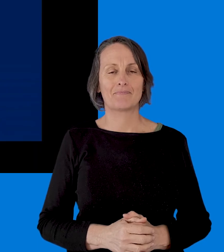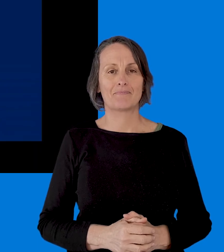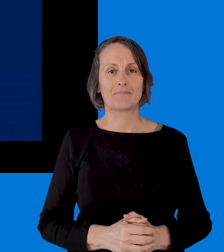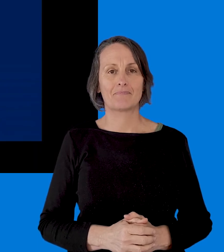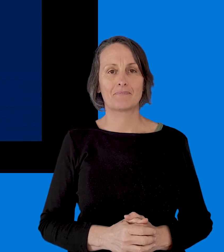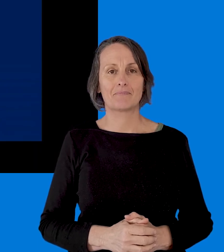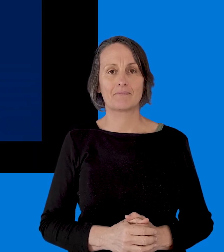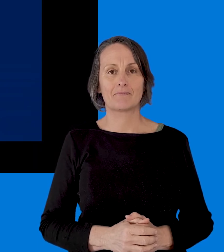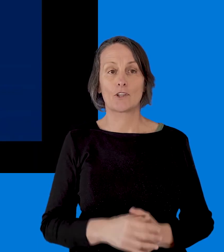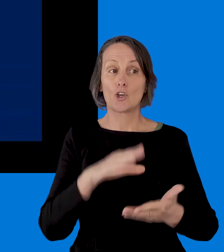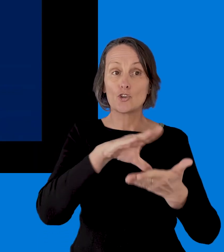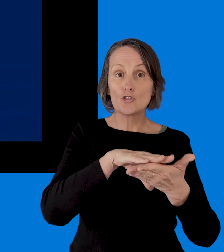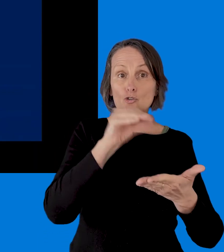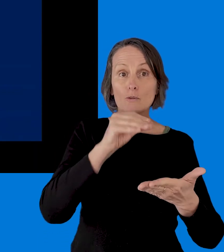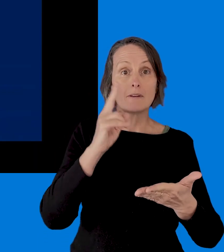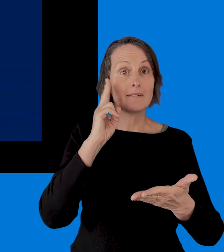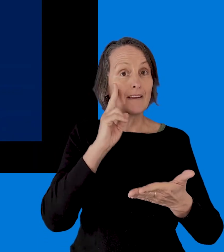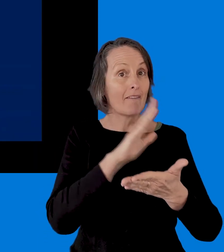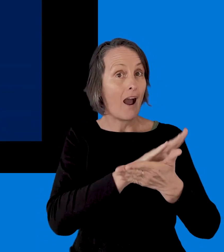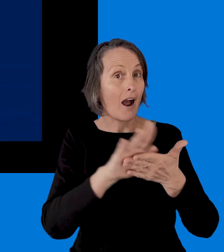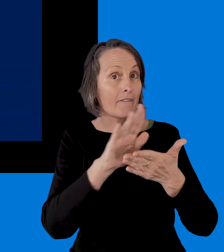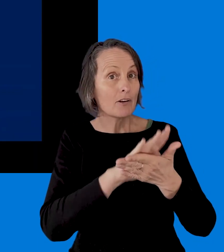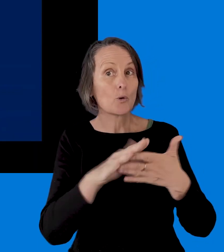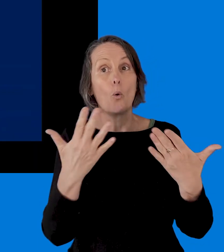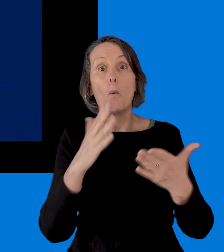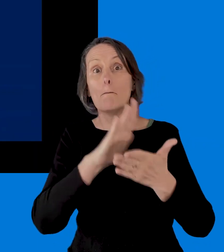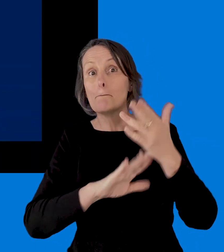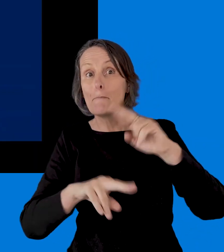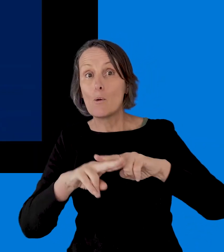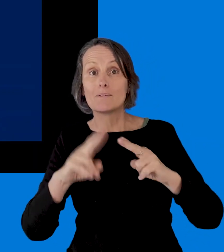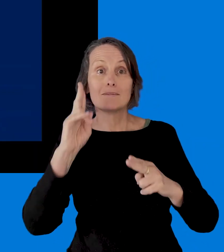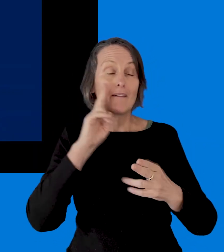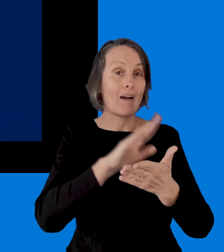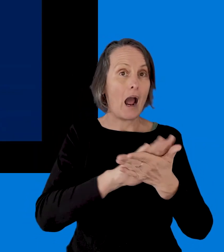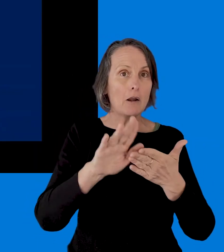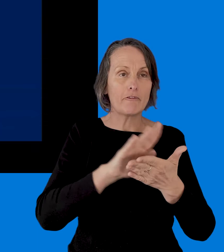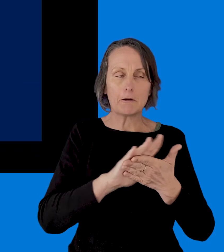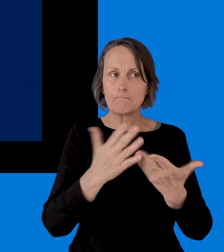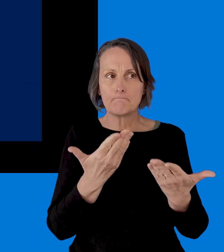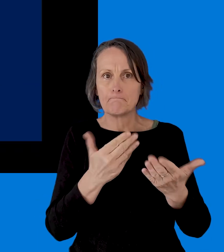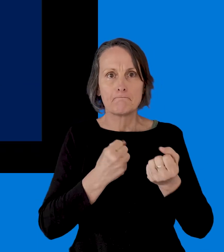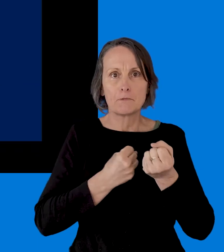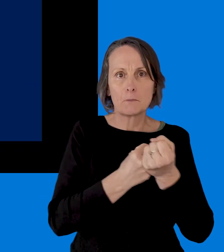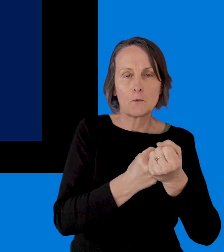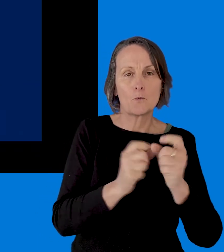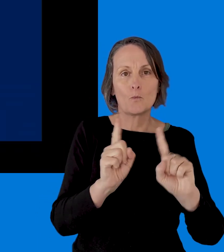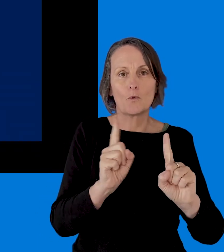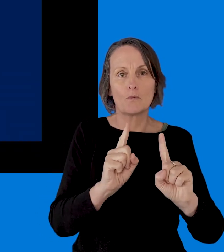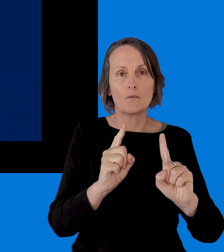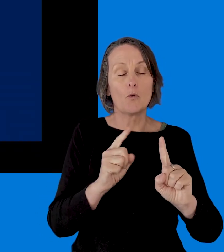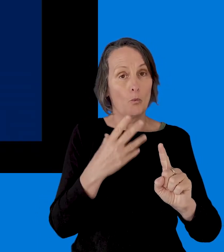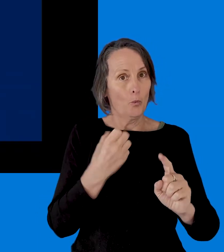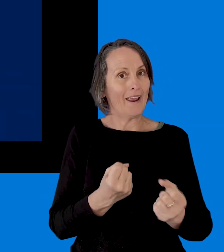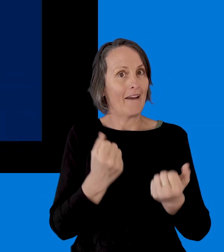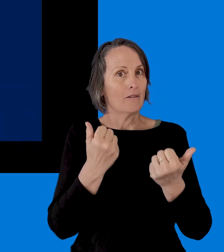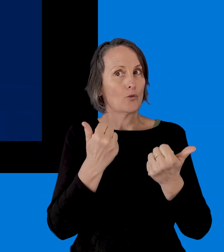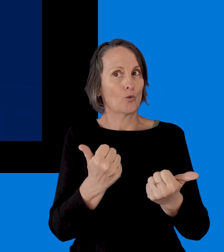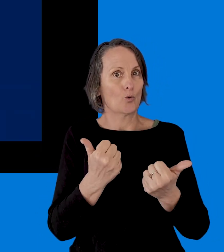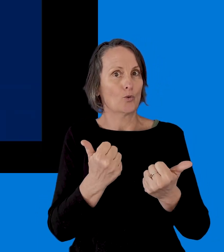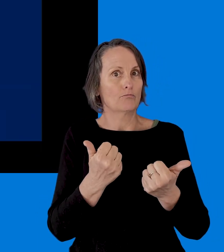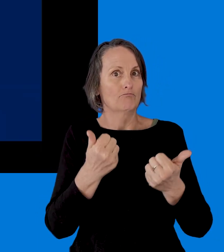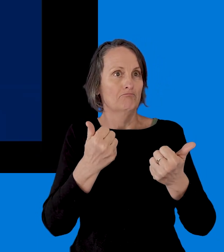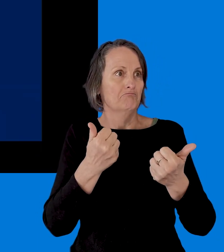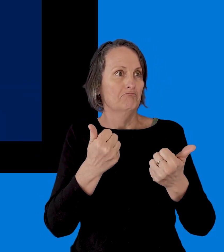parents. We are actually used quite a bit in schools for this kind of scenario. We've been partnering